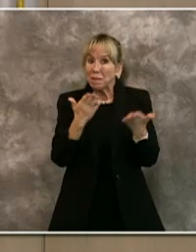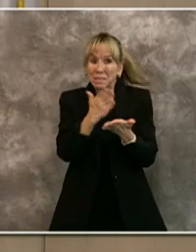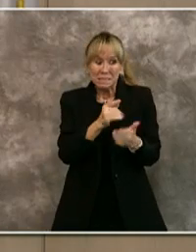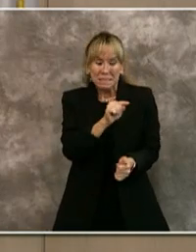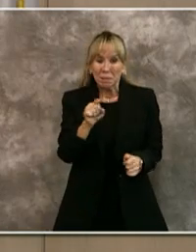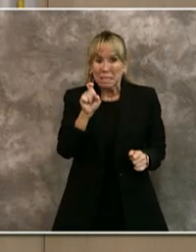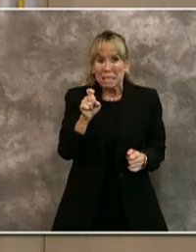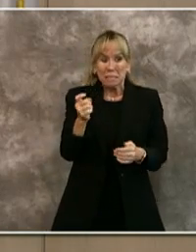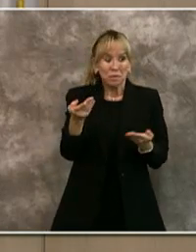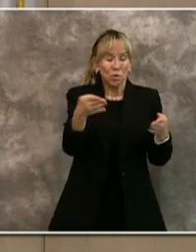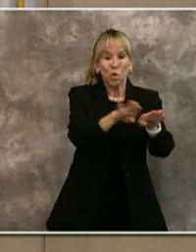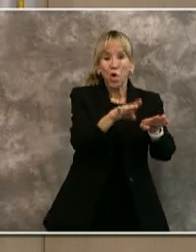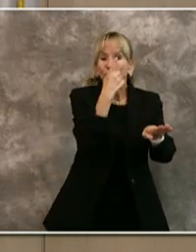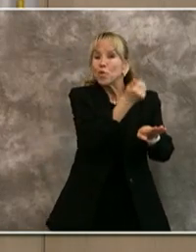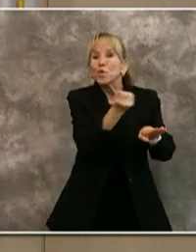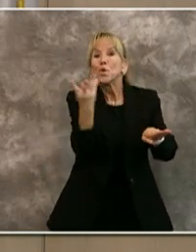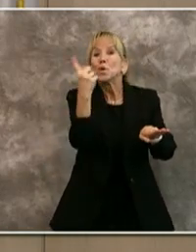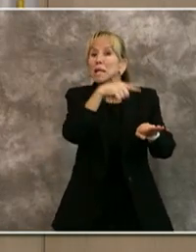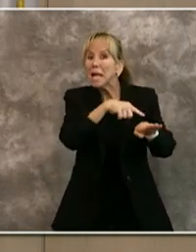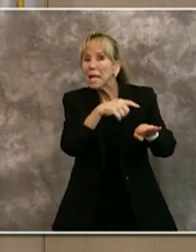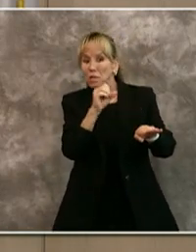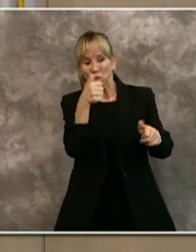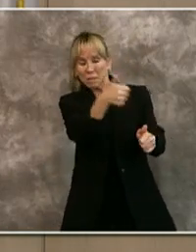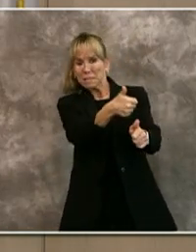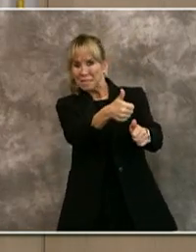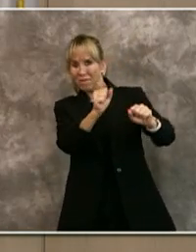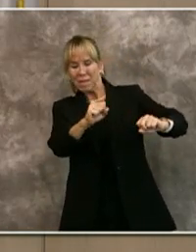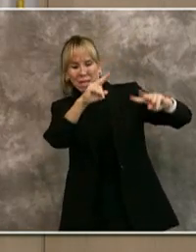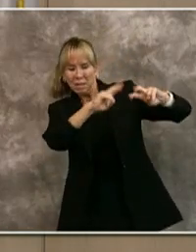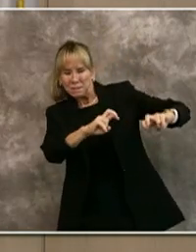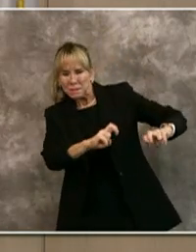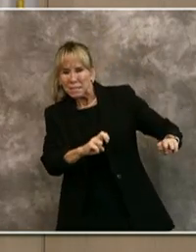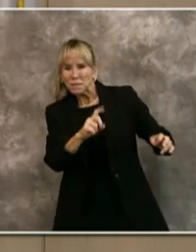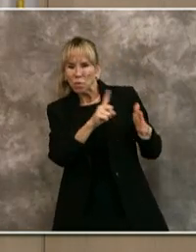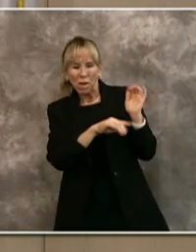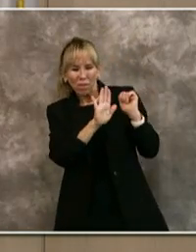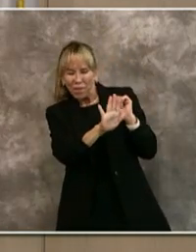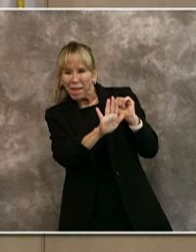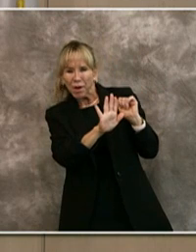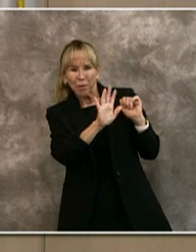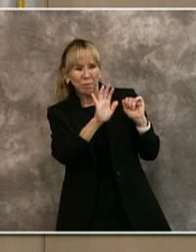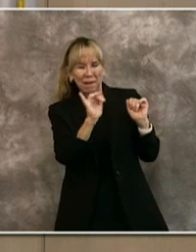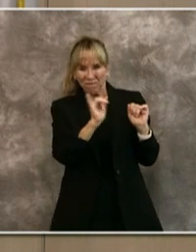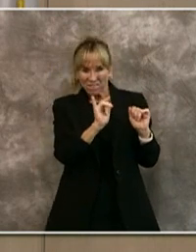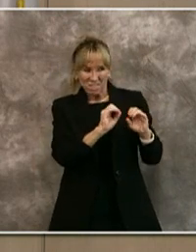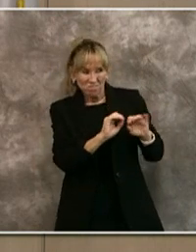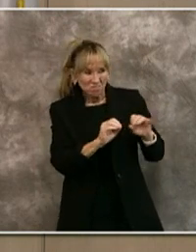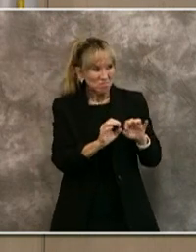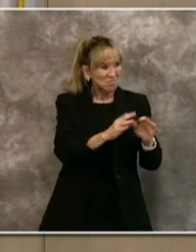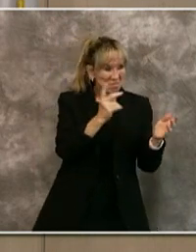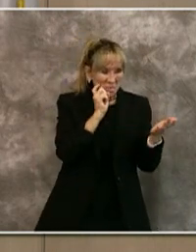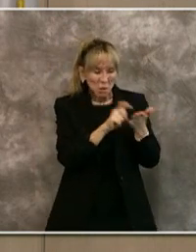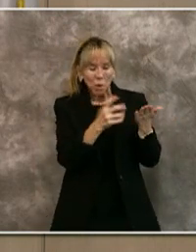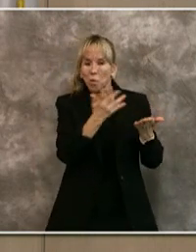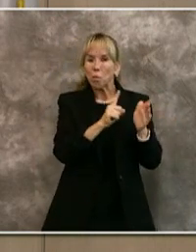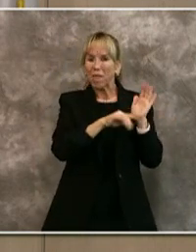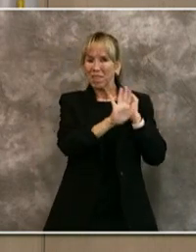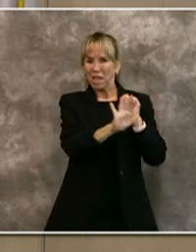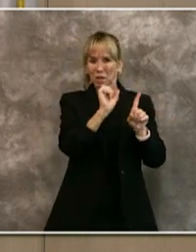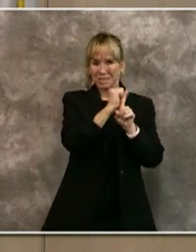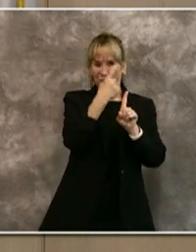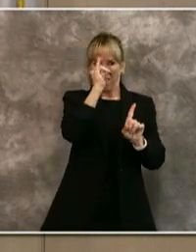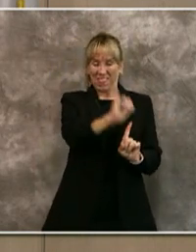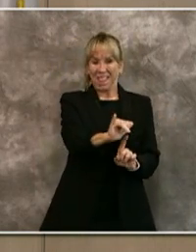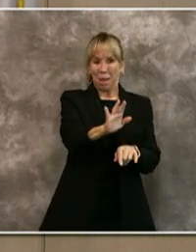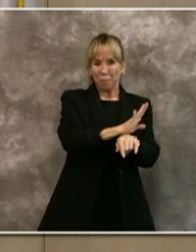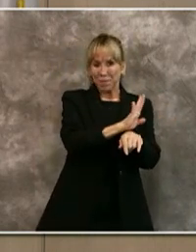for several days so that they can assess what their infection control situation is by the Department